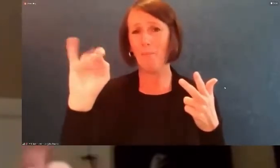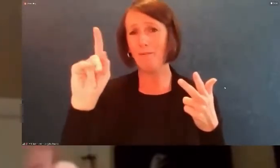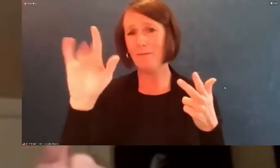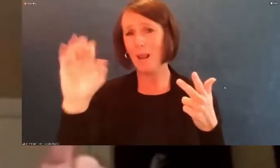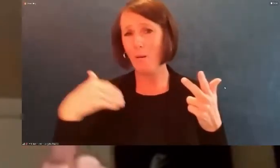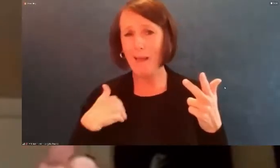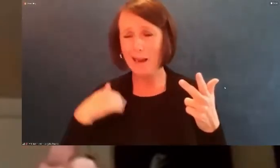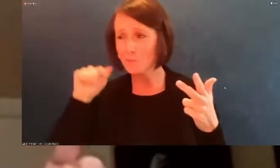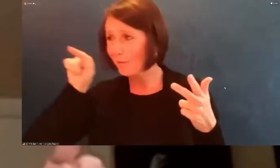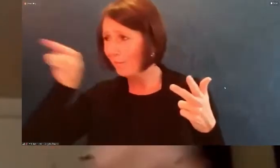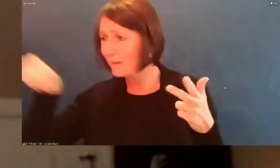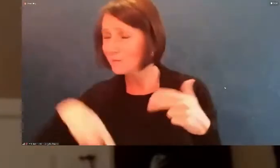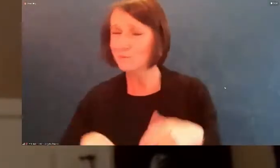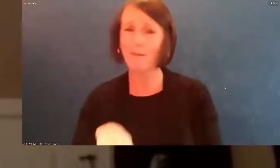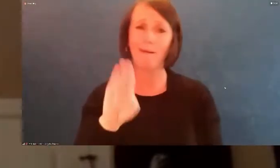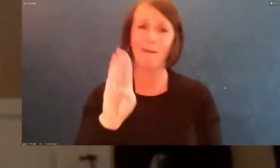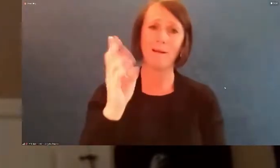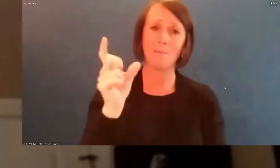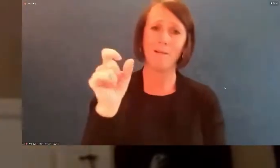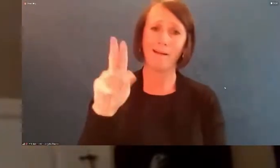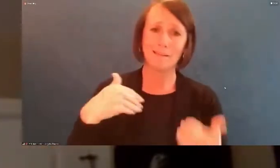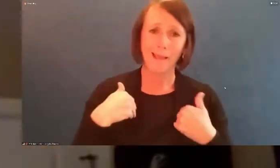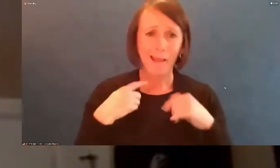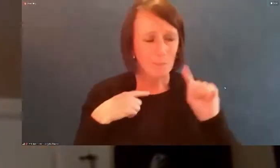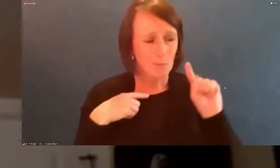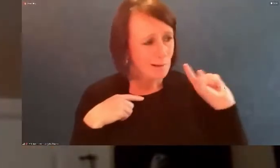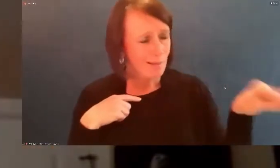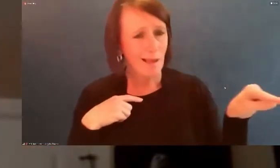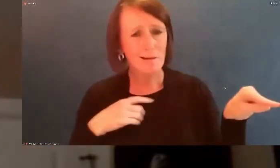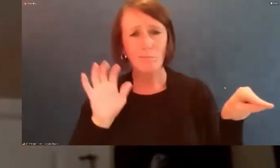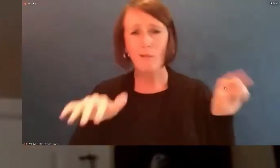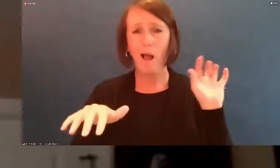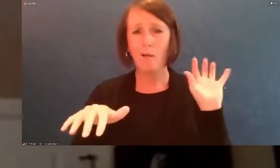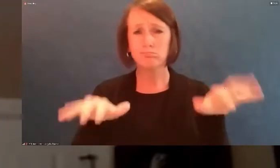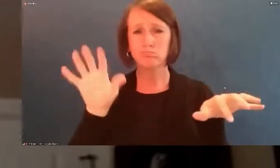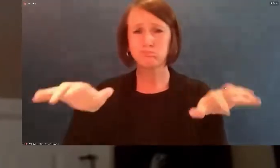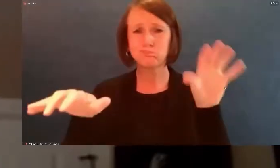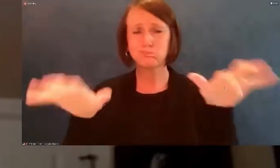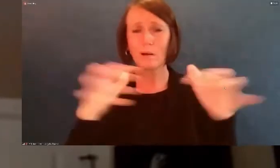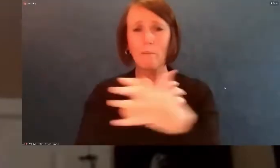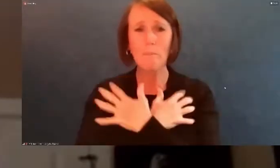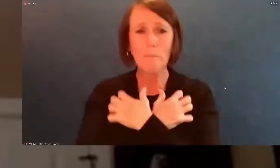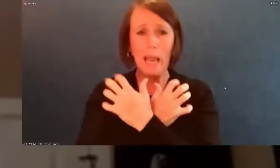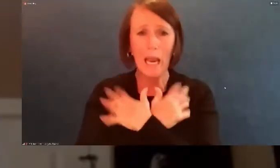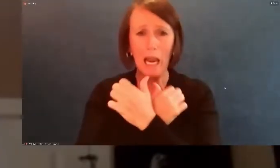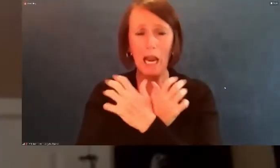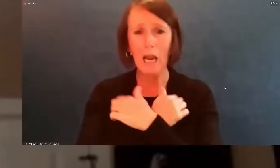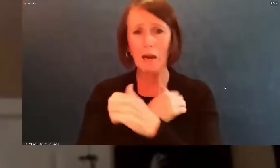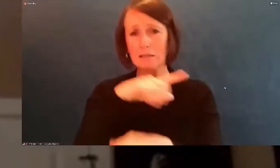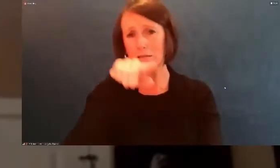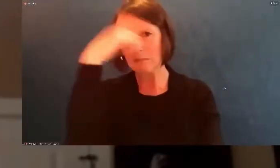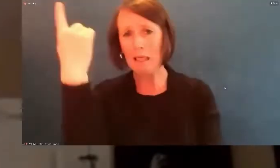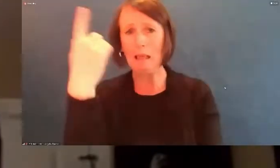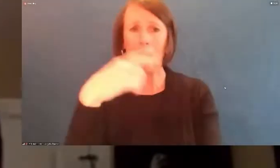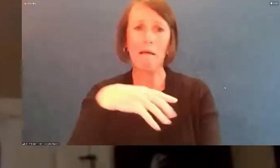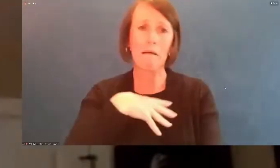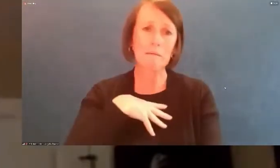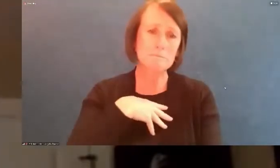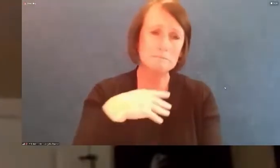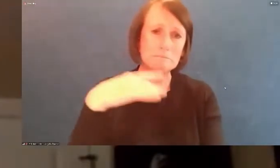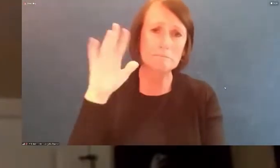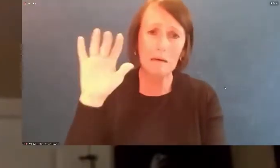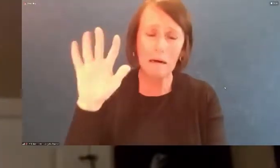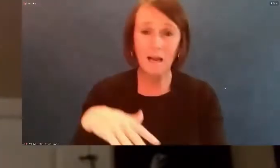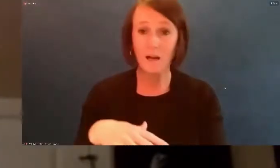have bison 40 miles that way. We've got black bears and brown bears and cinnamon bears. Man, we got it made. We're the third